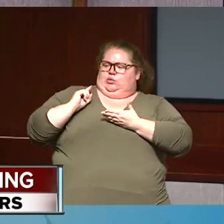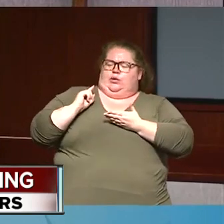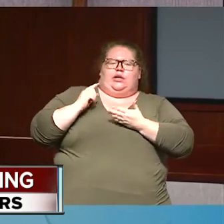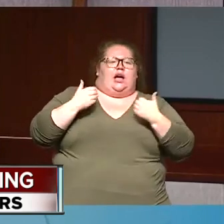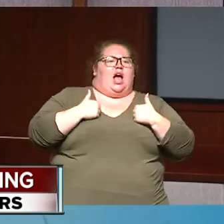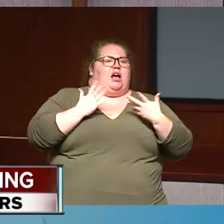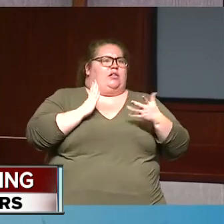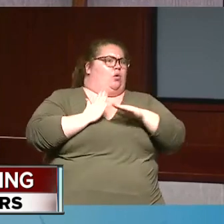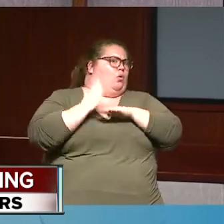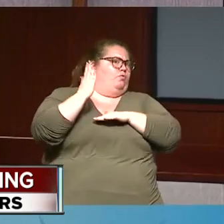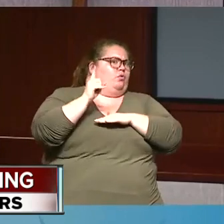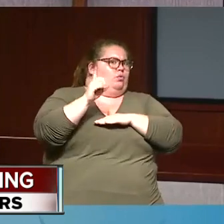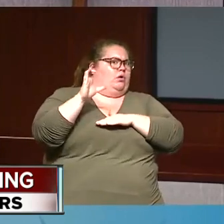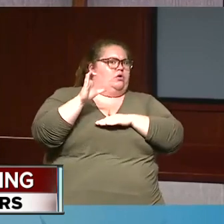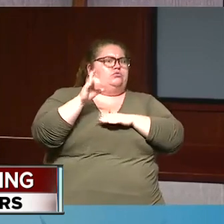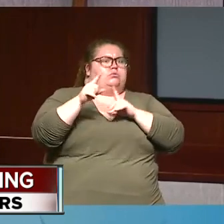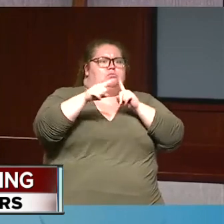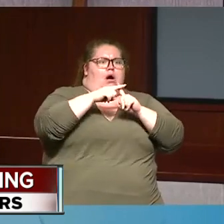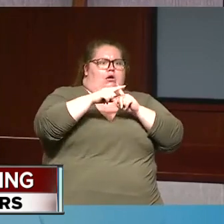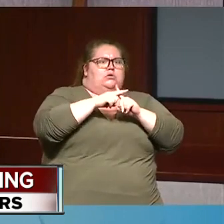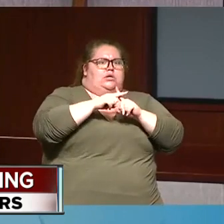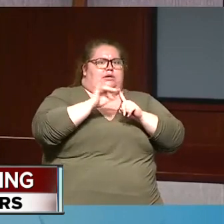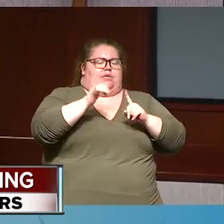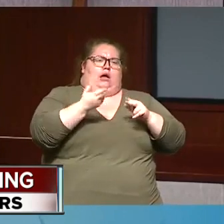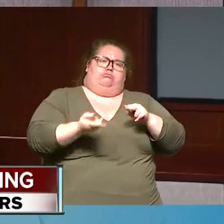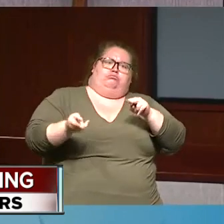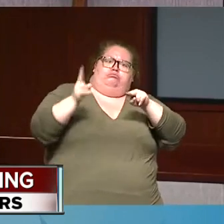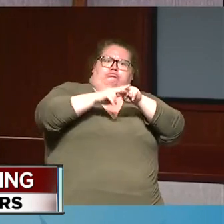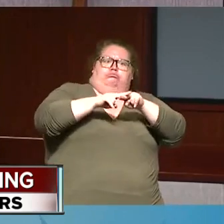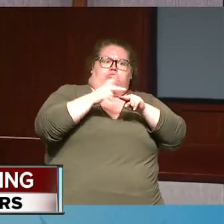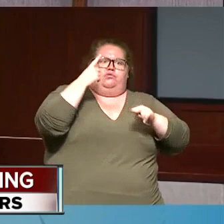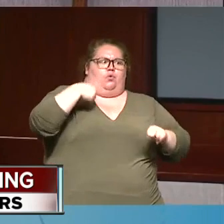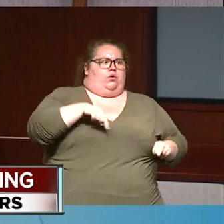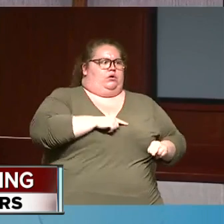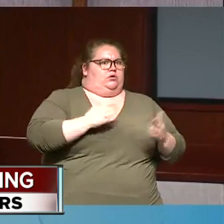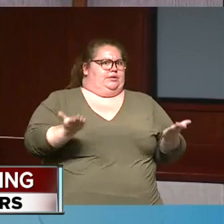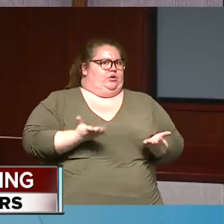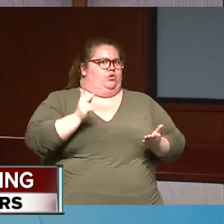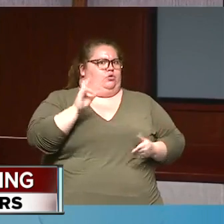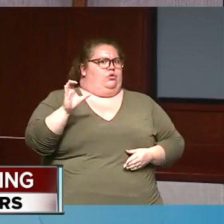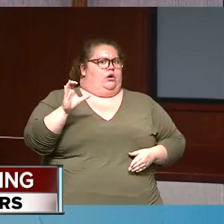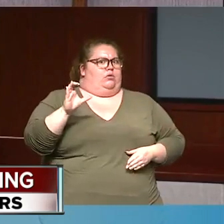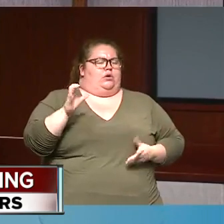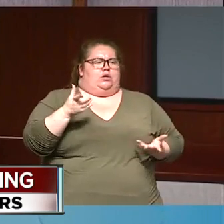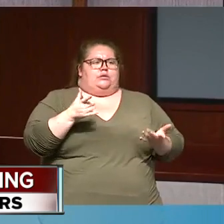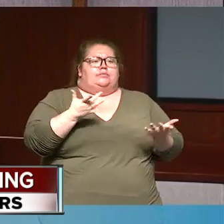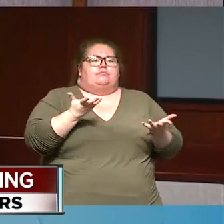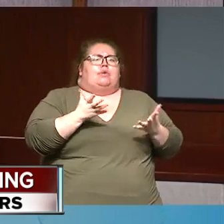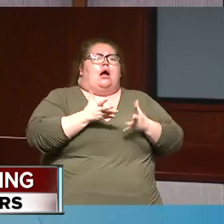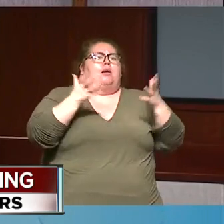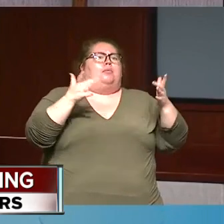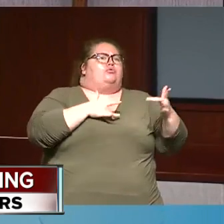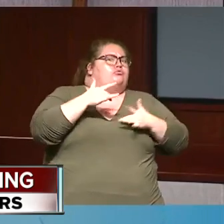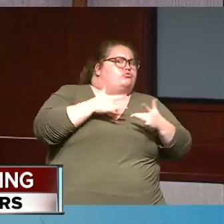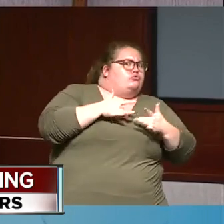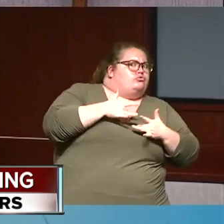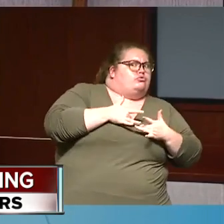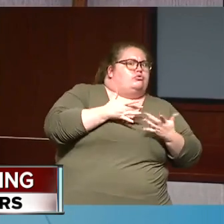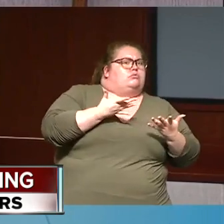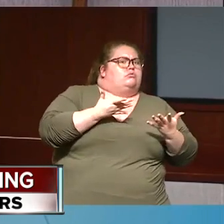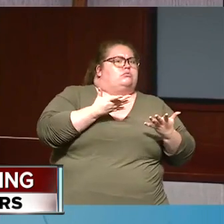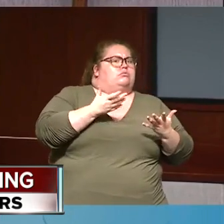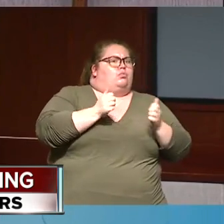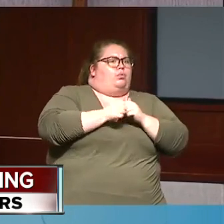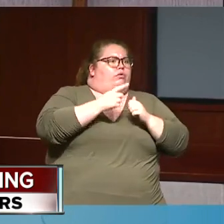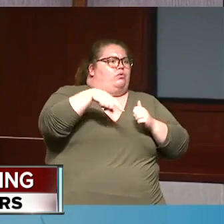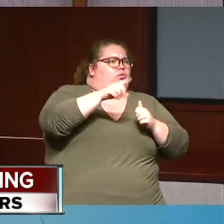new cases, which for us was quite an increase in the daily spike. So how much concern is there among county officials and public